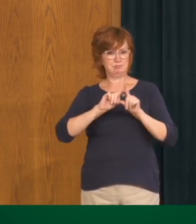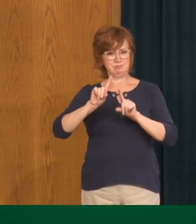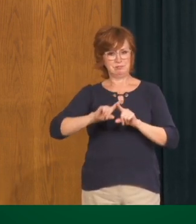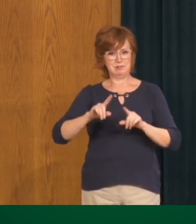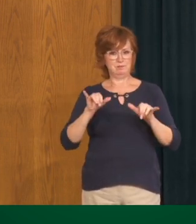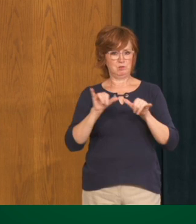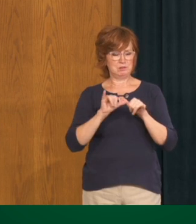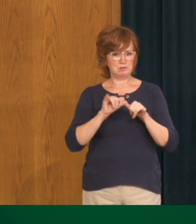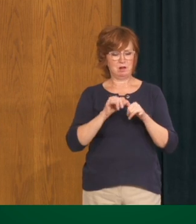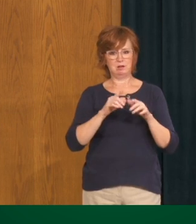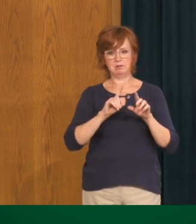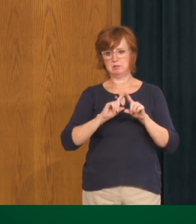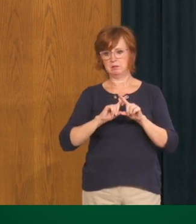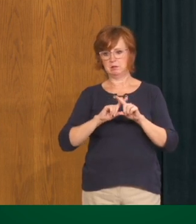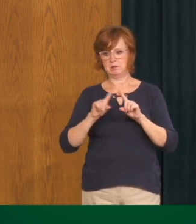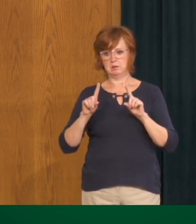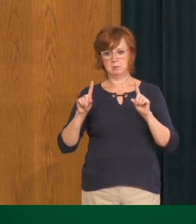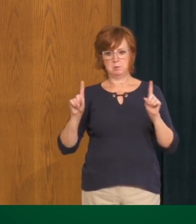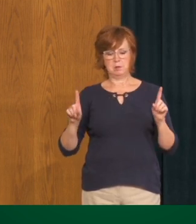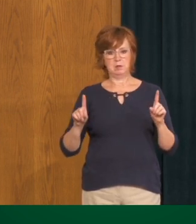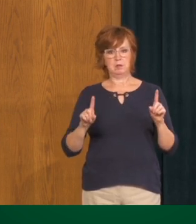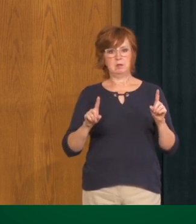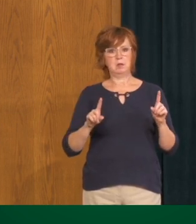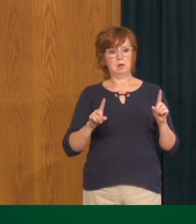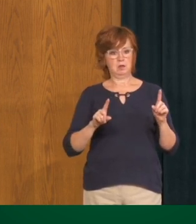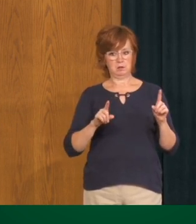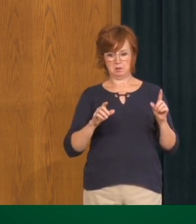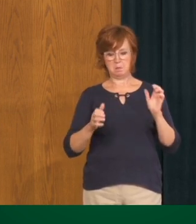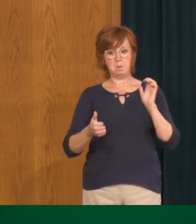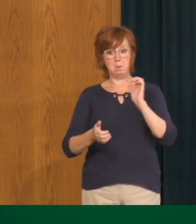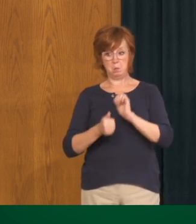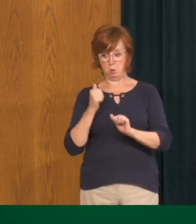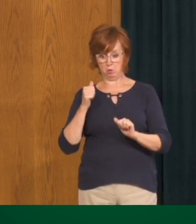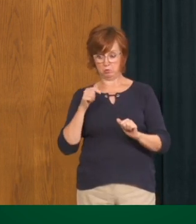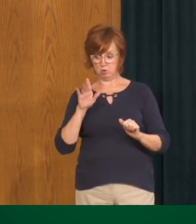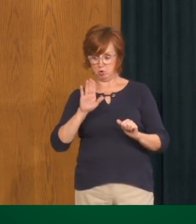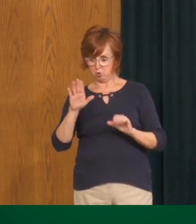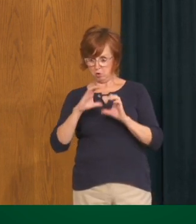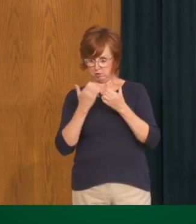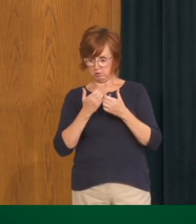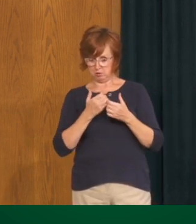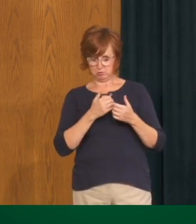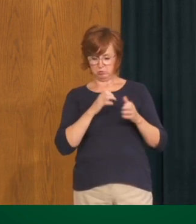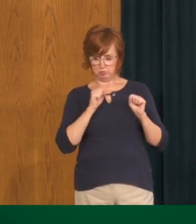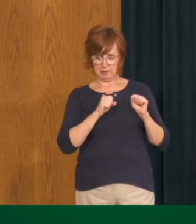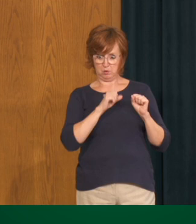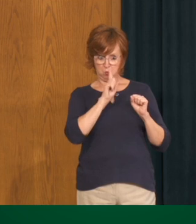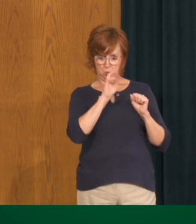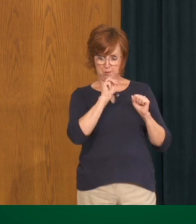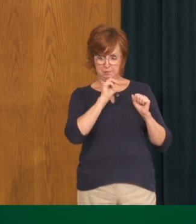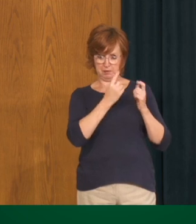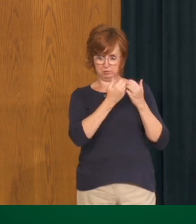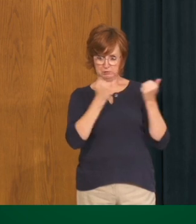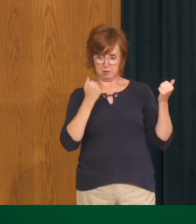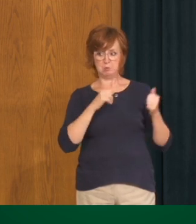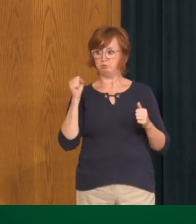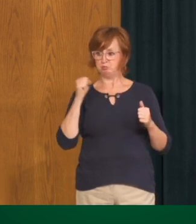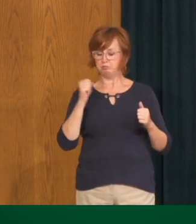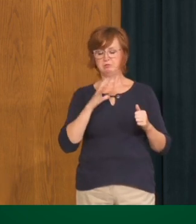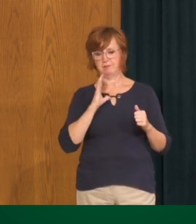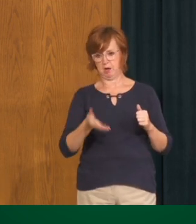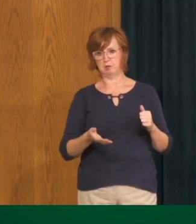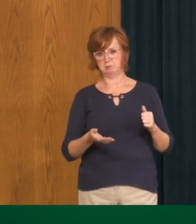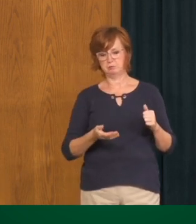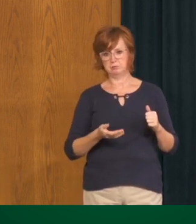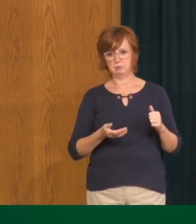most cases physical distancing at least 1 meter can be attained within classrooms, there may be situations, especially in some of the larger